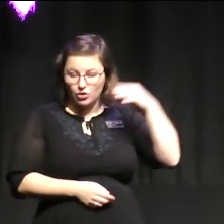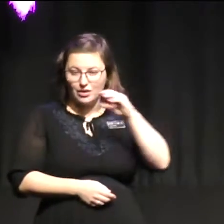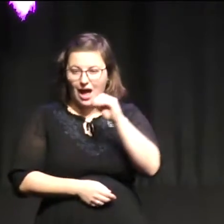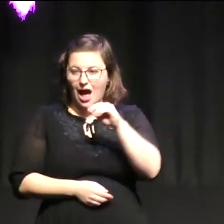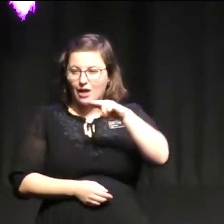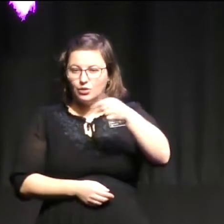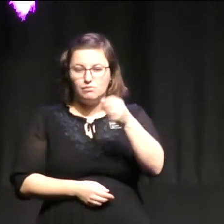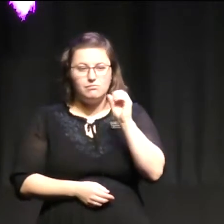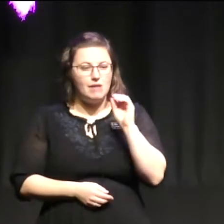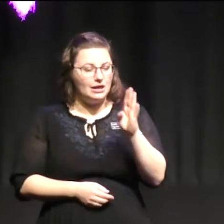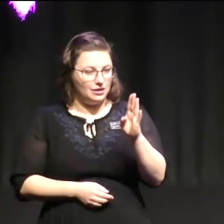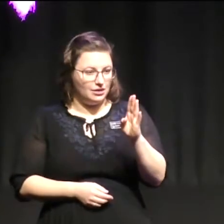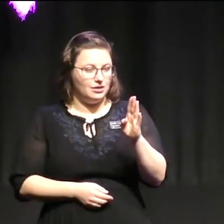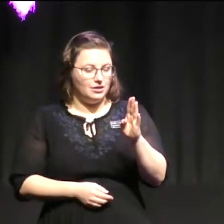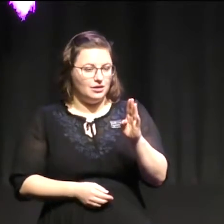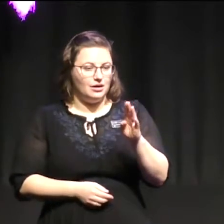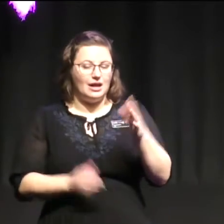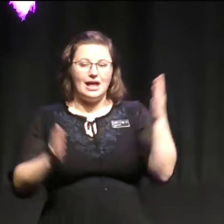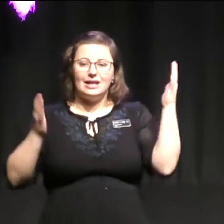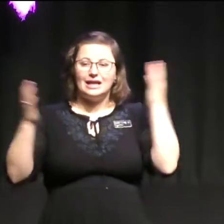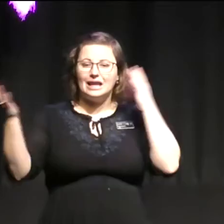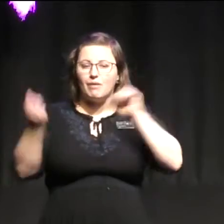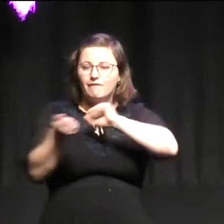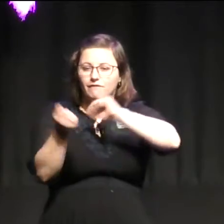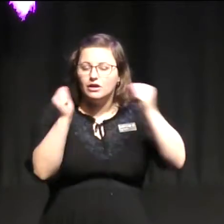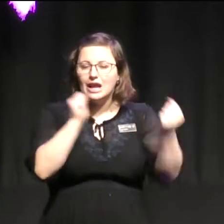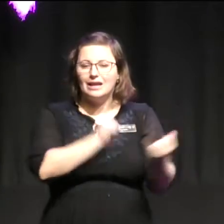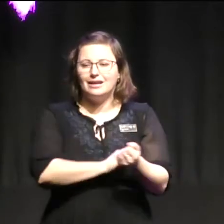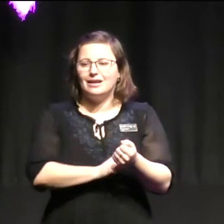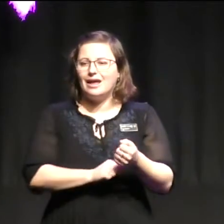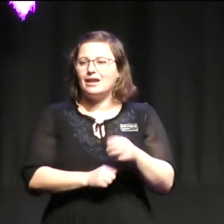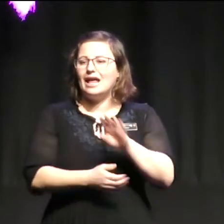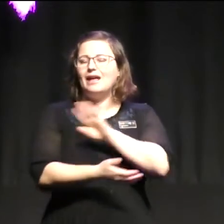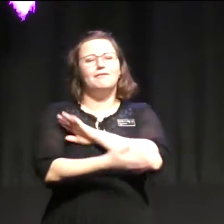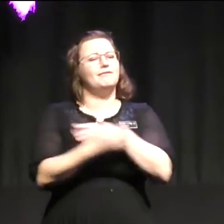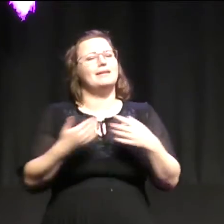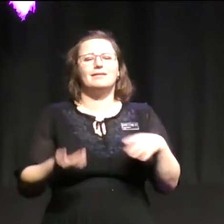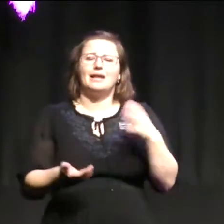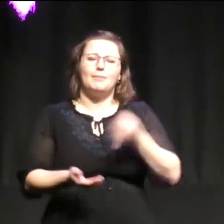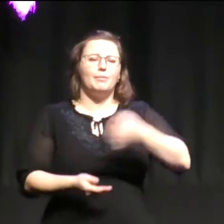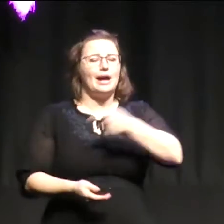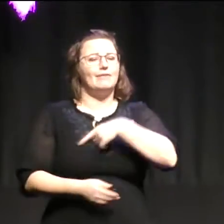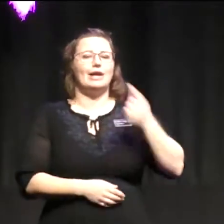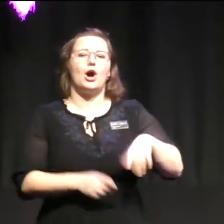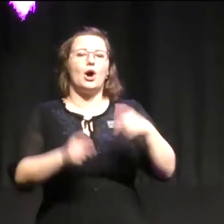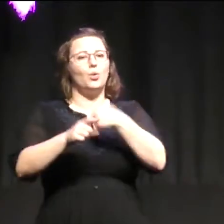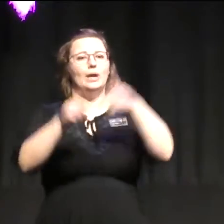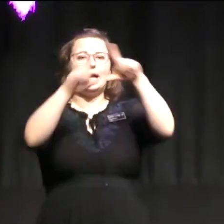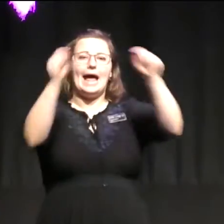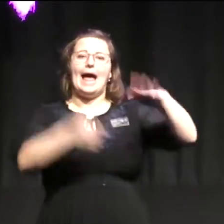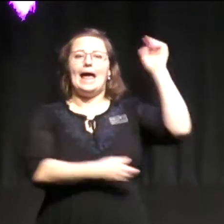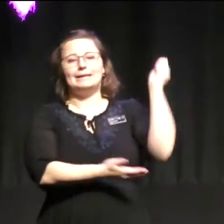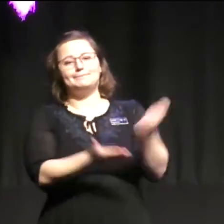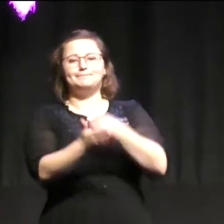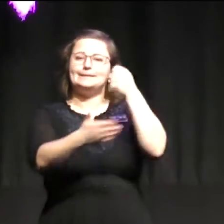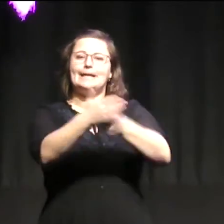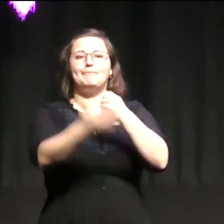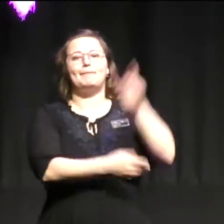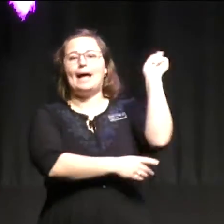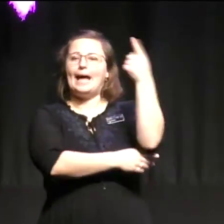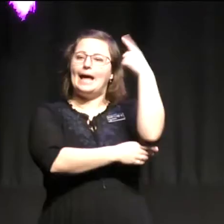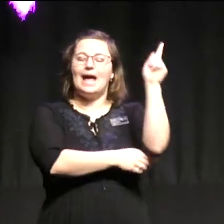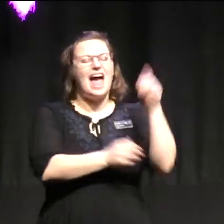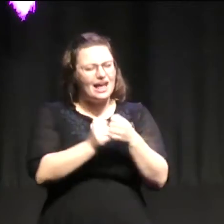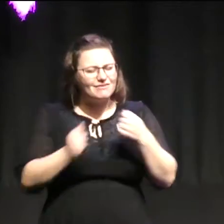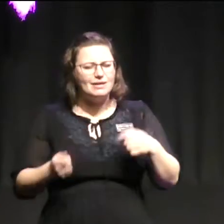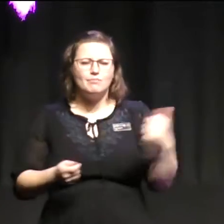Anubandh. Climate change, and there's no point just having slogans and, fighting for it. But what's an alternative